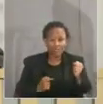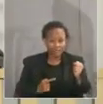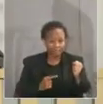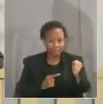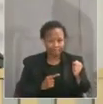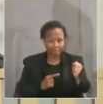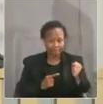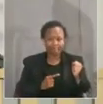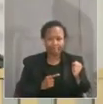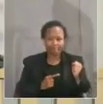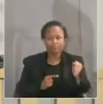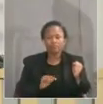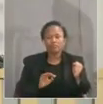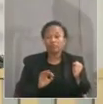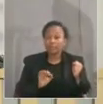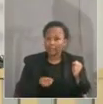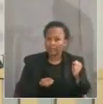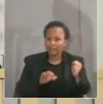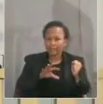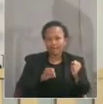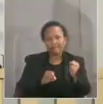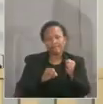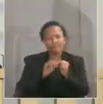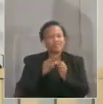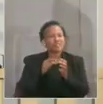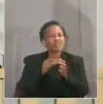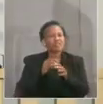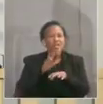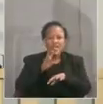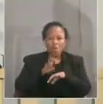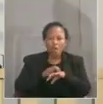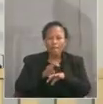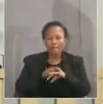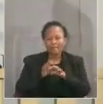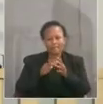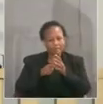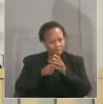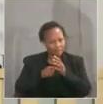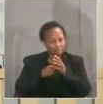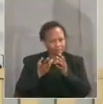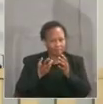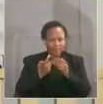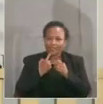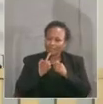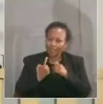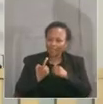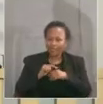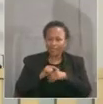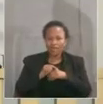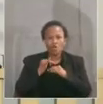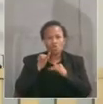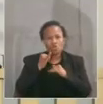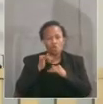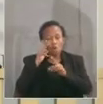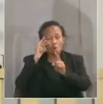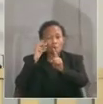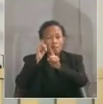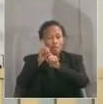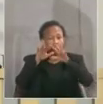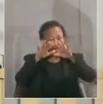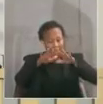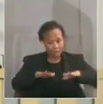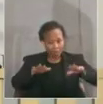it has got that requirement that you need to cut your mission area